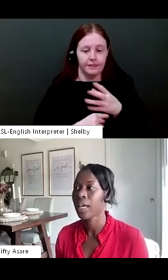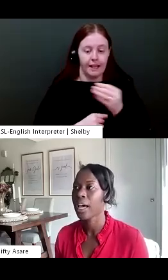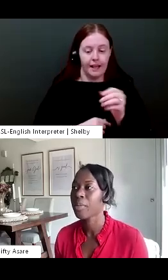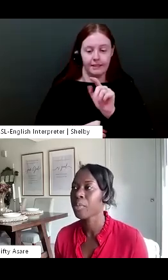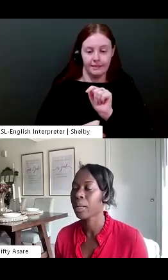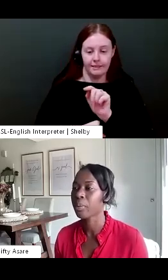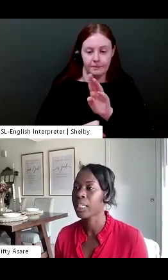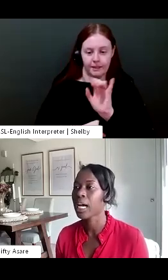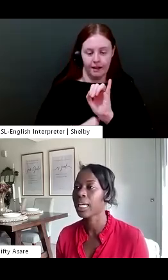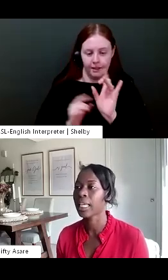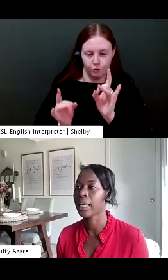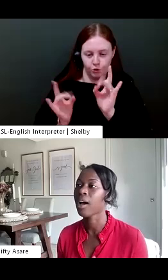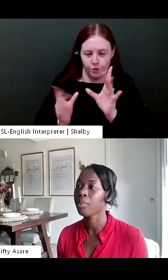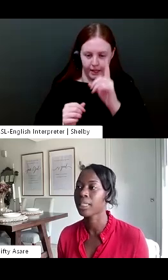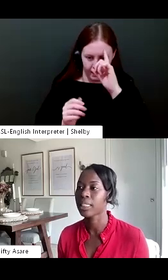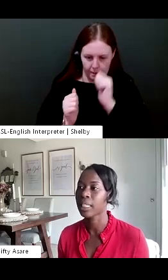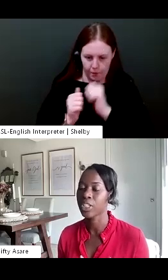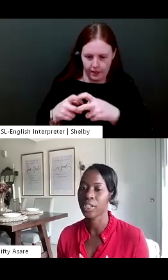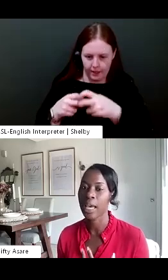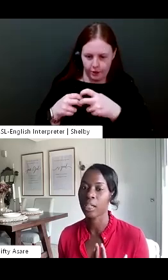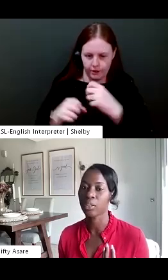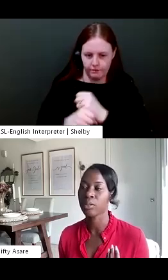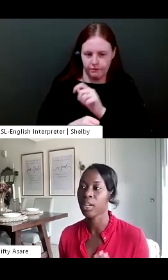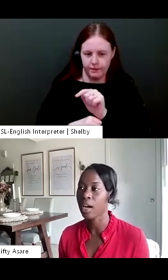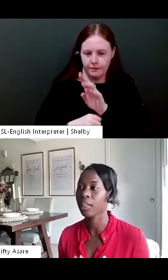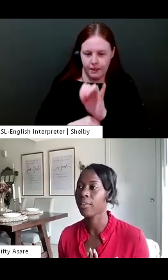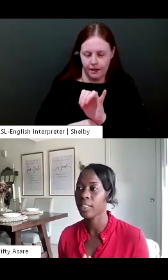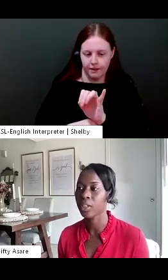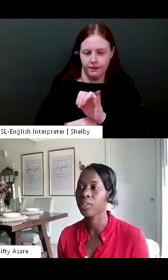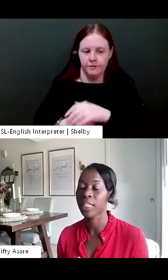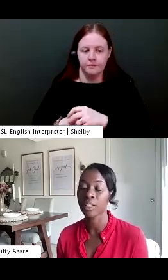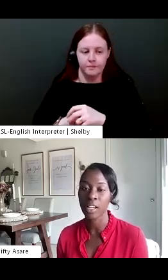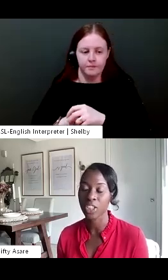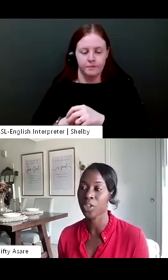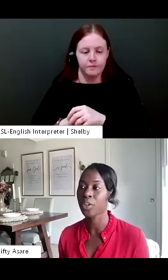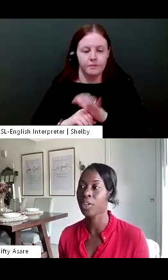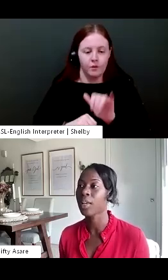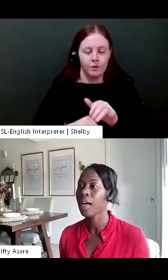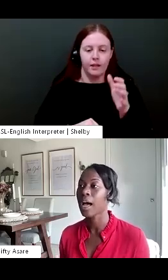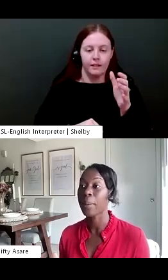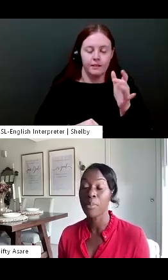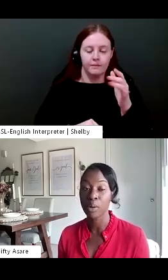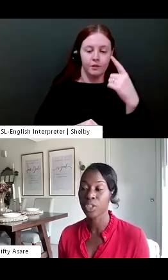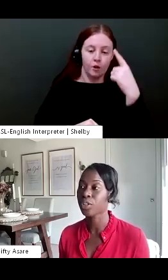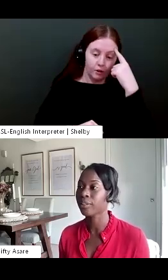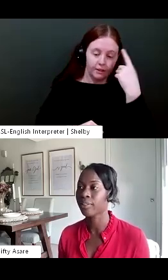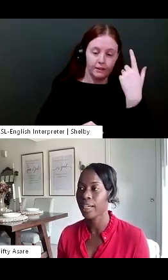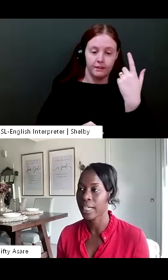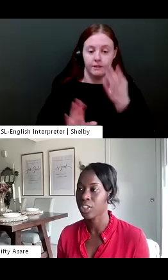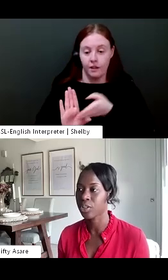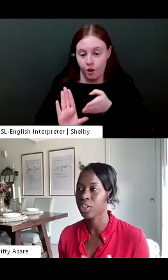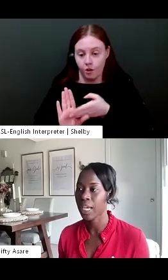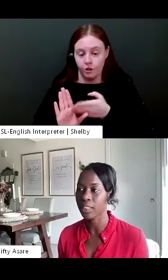injury. But I want to highlight the complex nature that includes cognitive, physical, psychological, emotional,